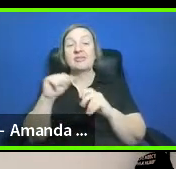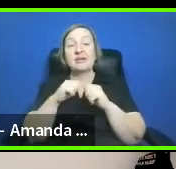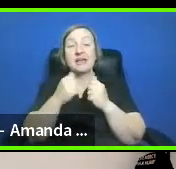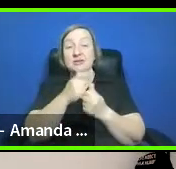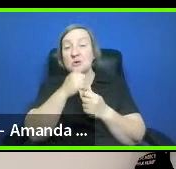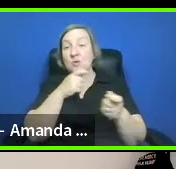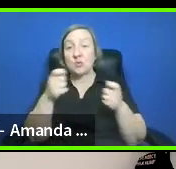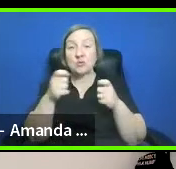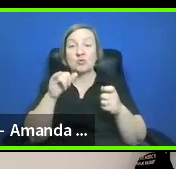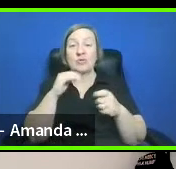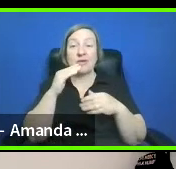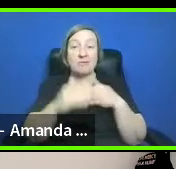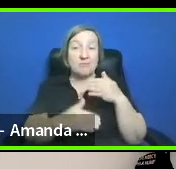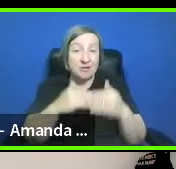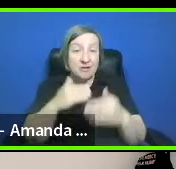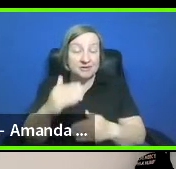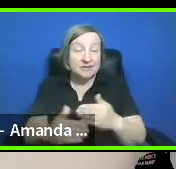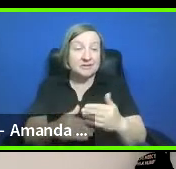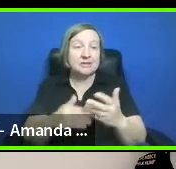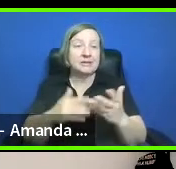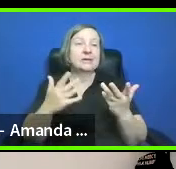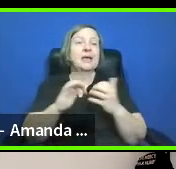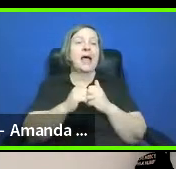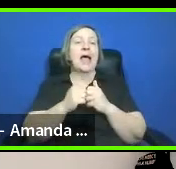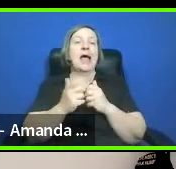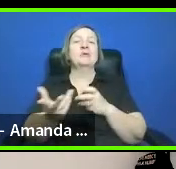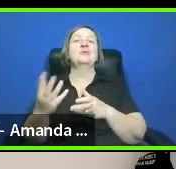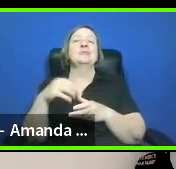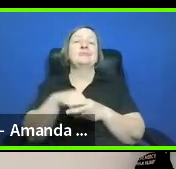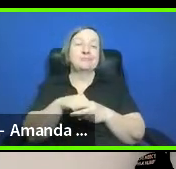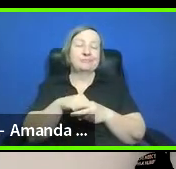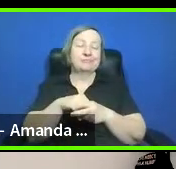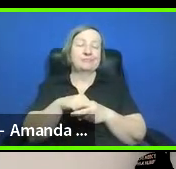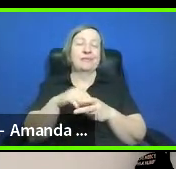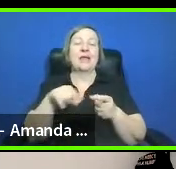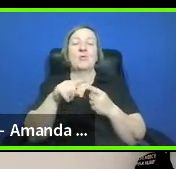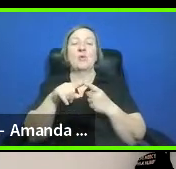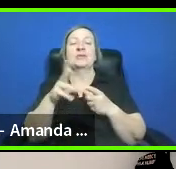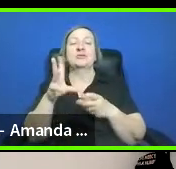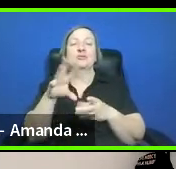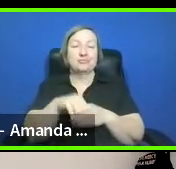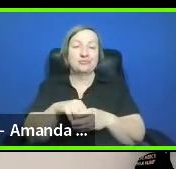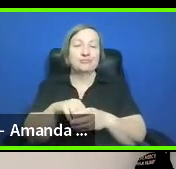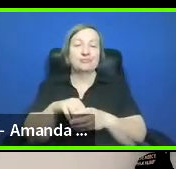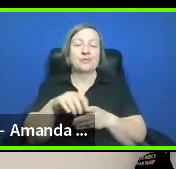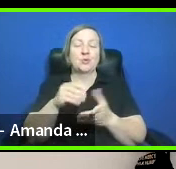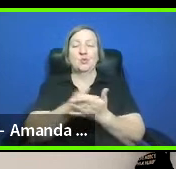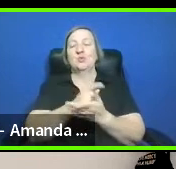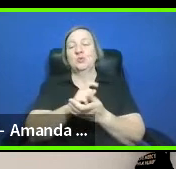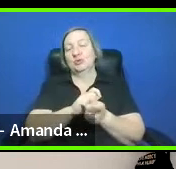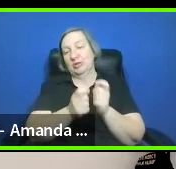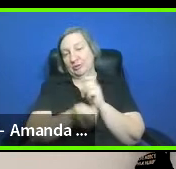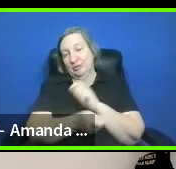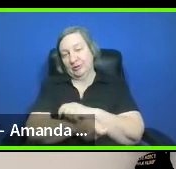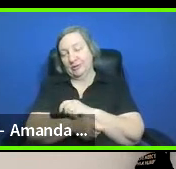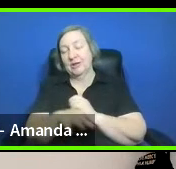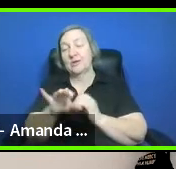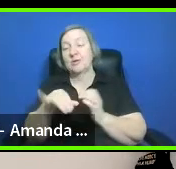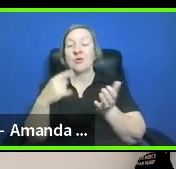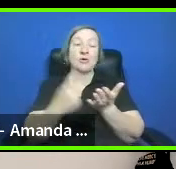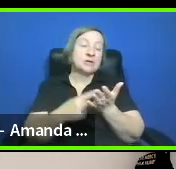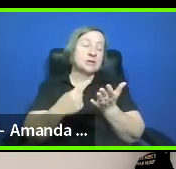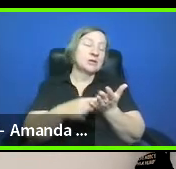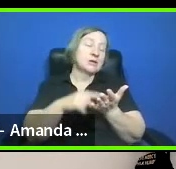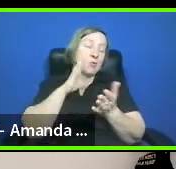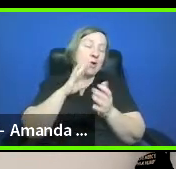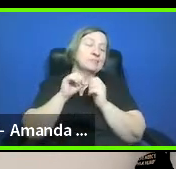those processes about how to incorporate and when to incorporate those changes. So those conversations are